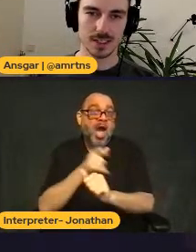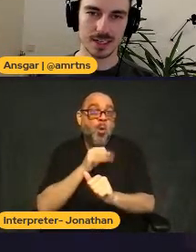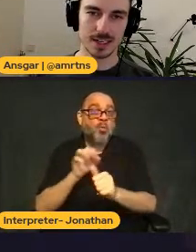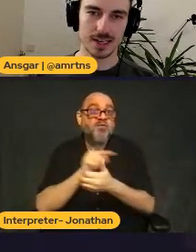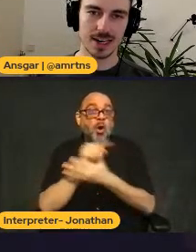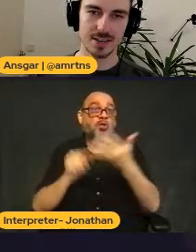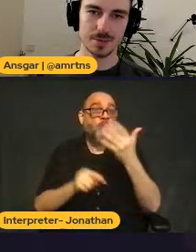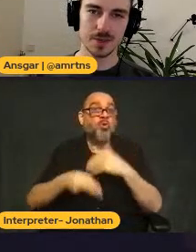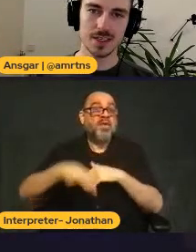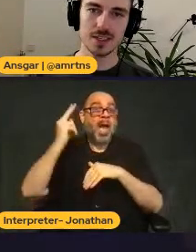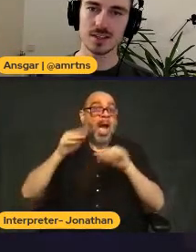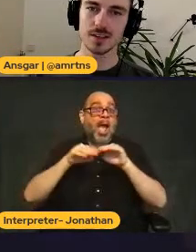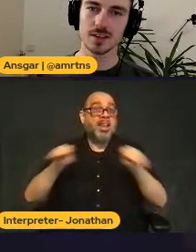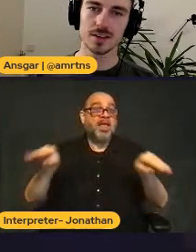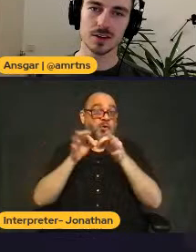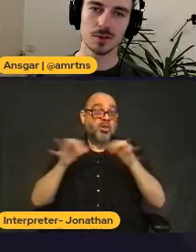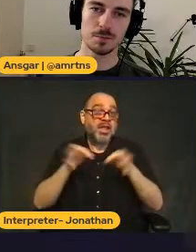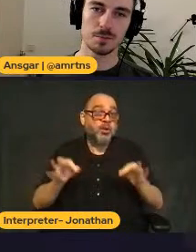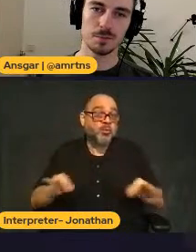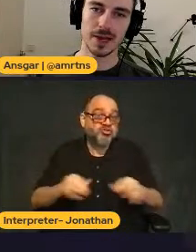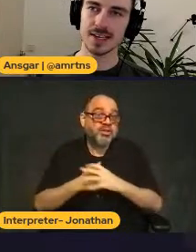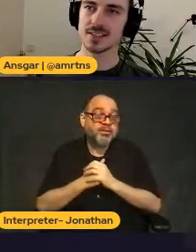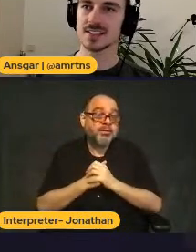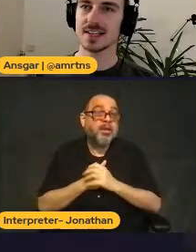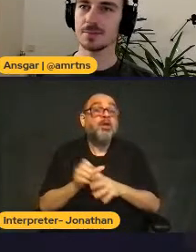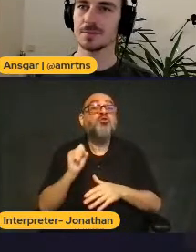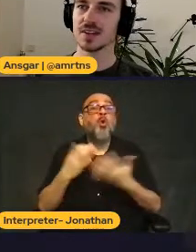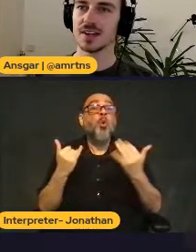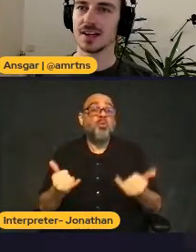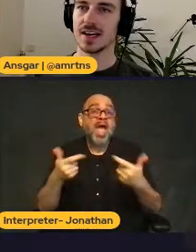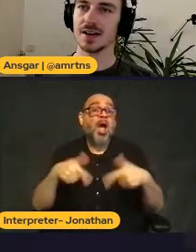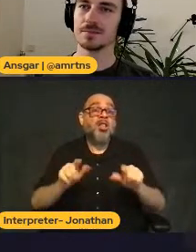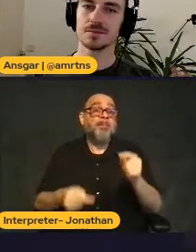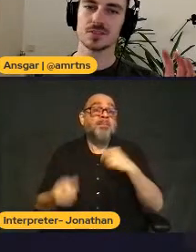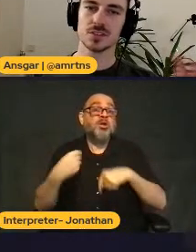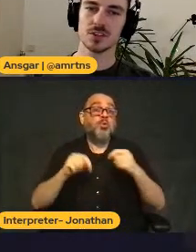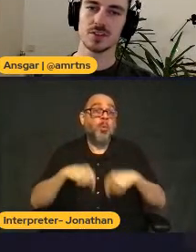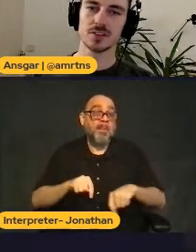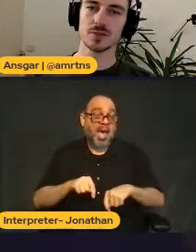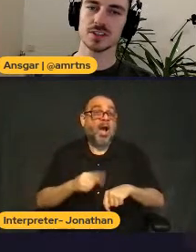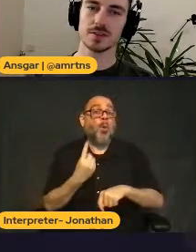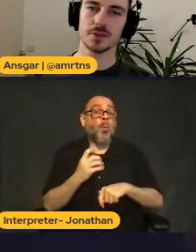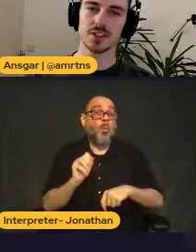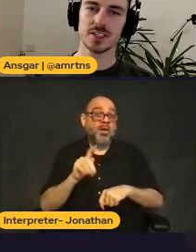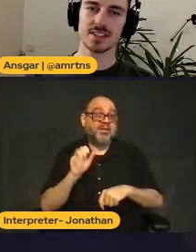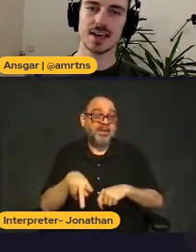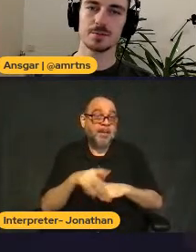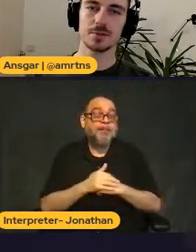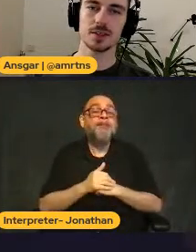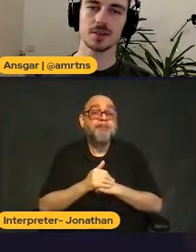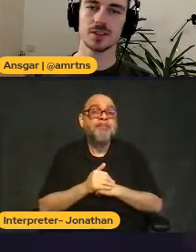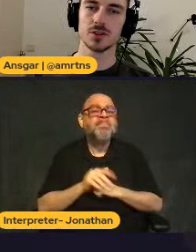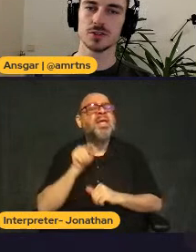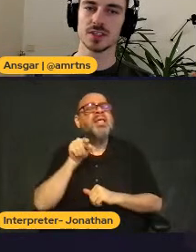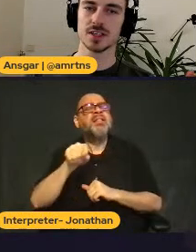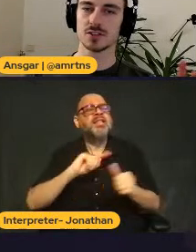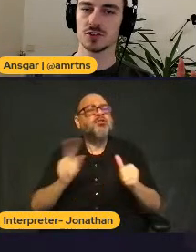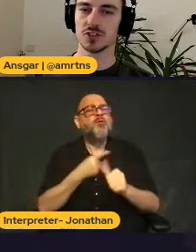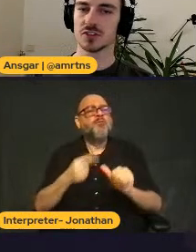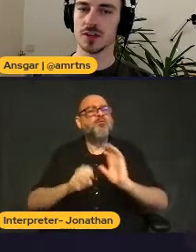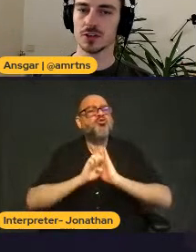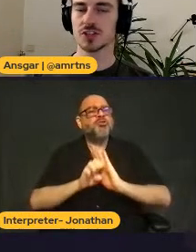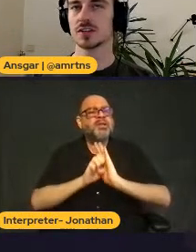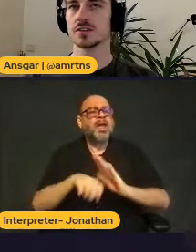So let me go back a step. So this was the first example